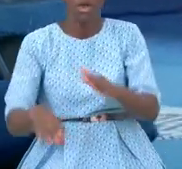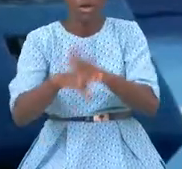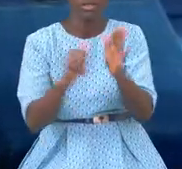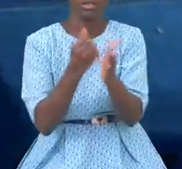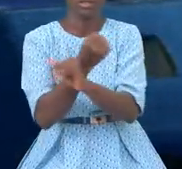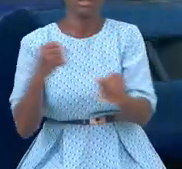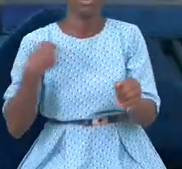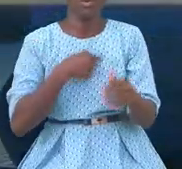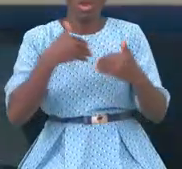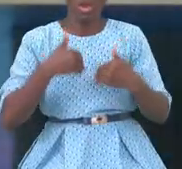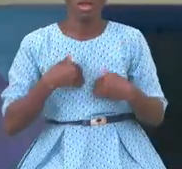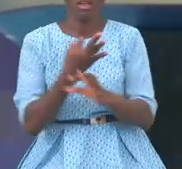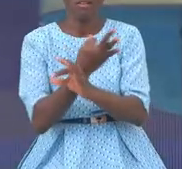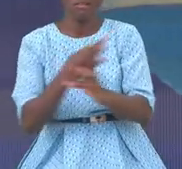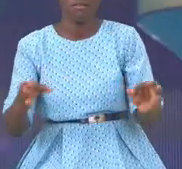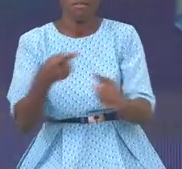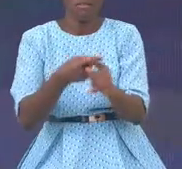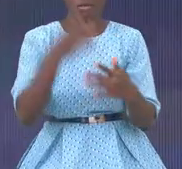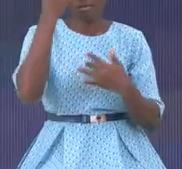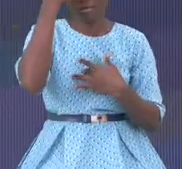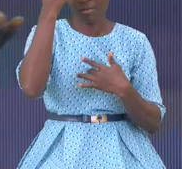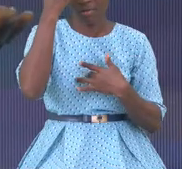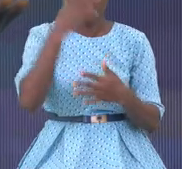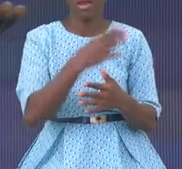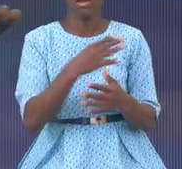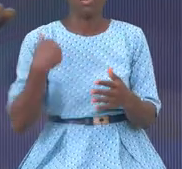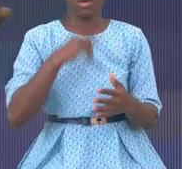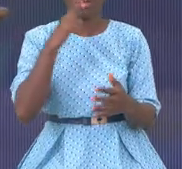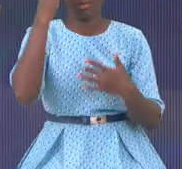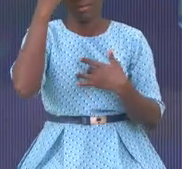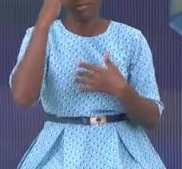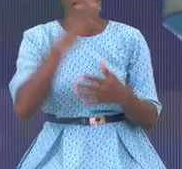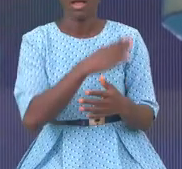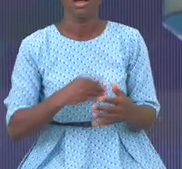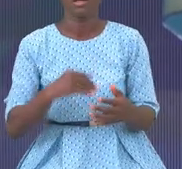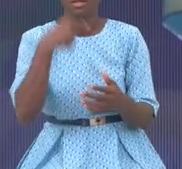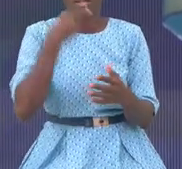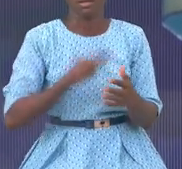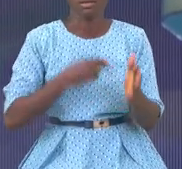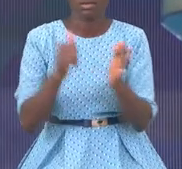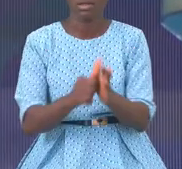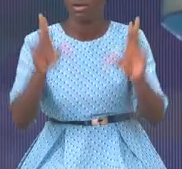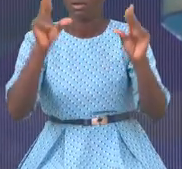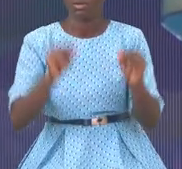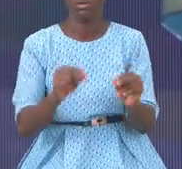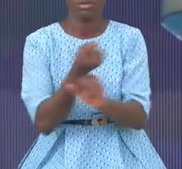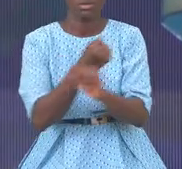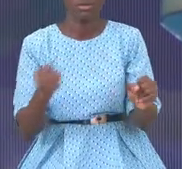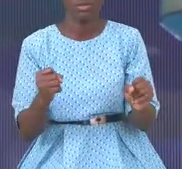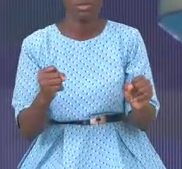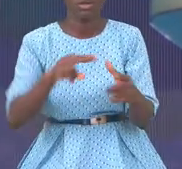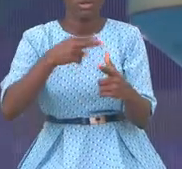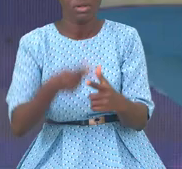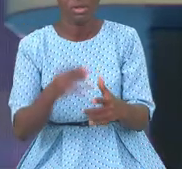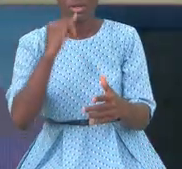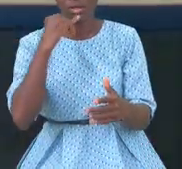and it tells us there is no salvation, neither is there salvation, neither is there forgiveness, neither is